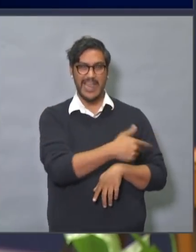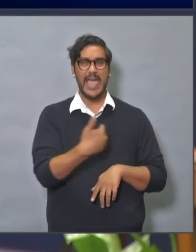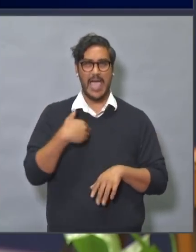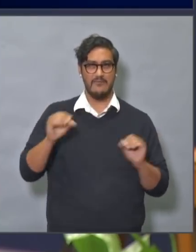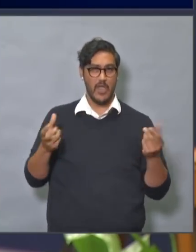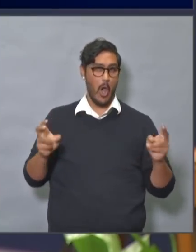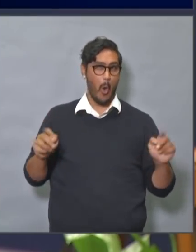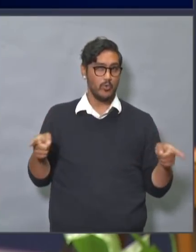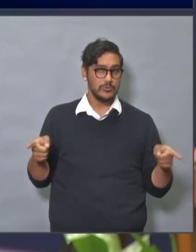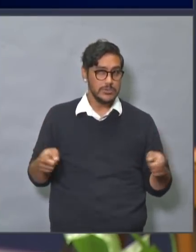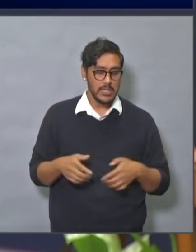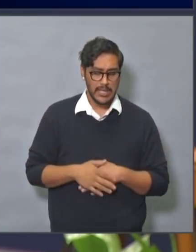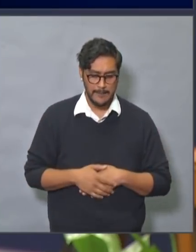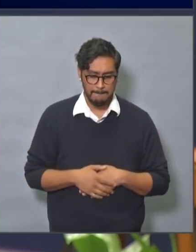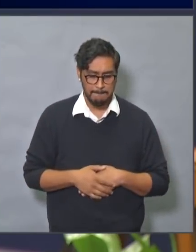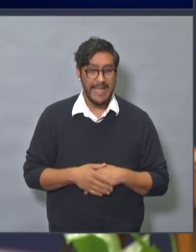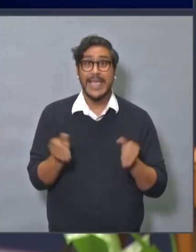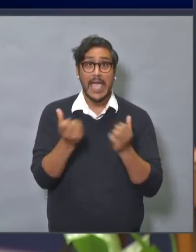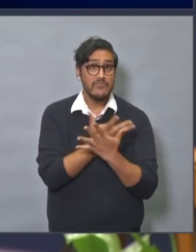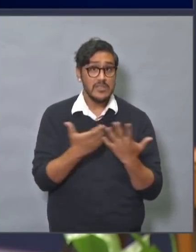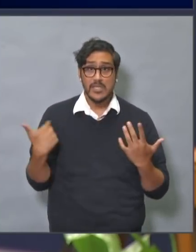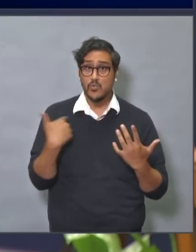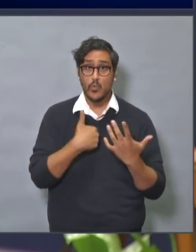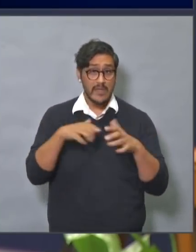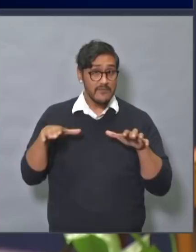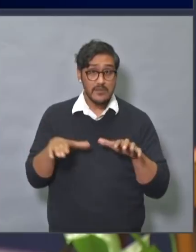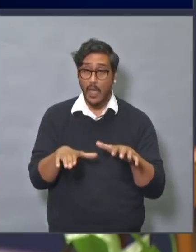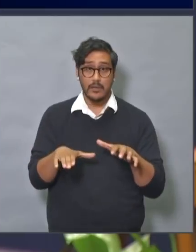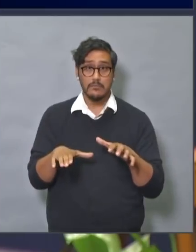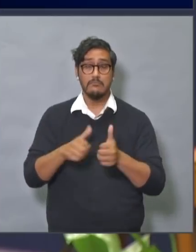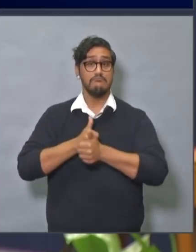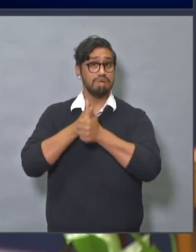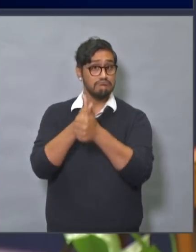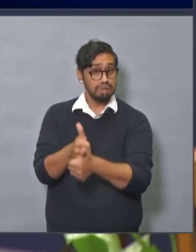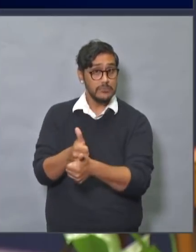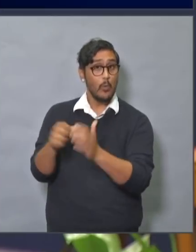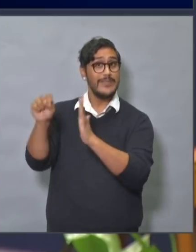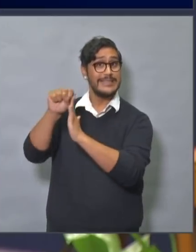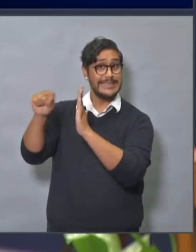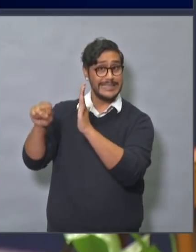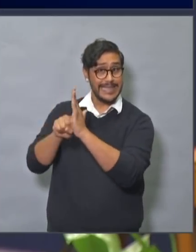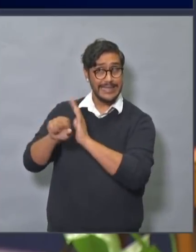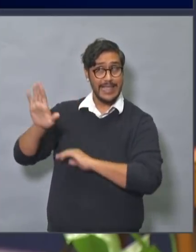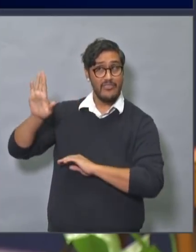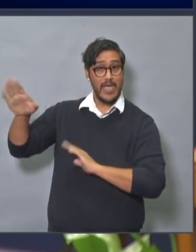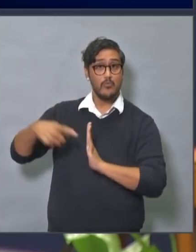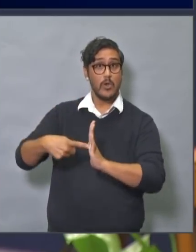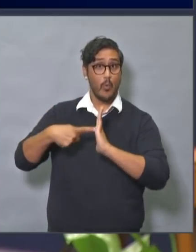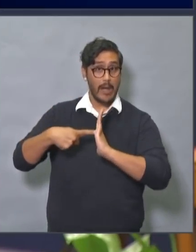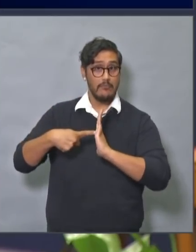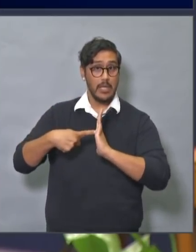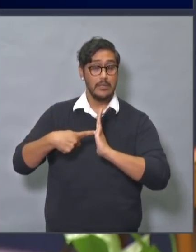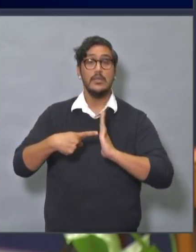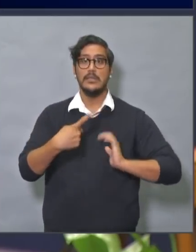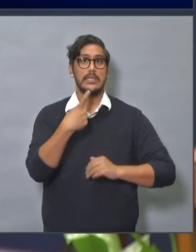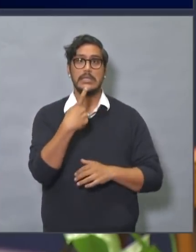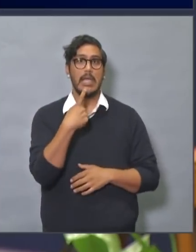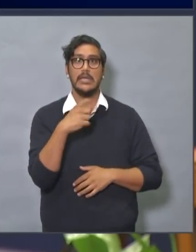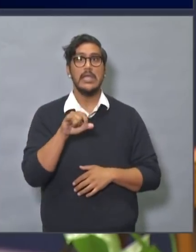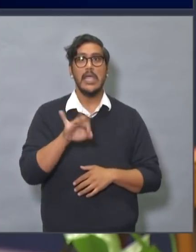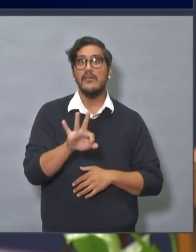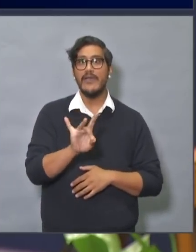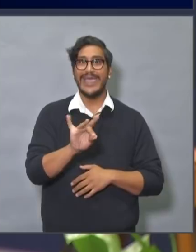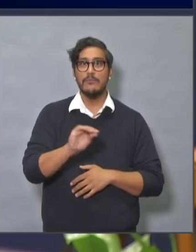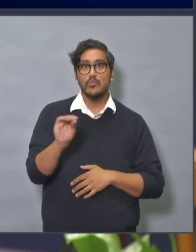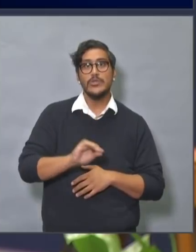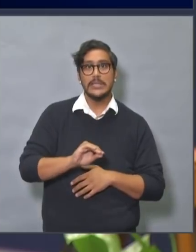been in compliance with both the state's variance requirements as it relates to 8% test positive rate,